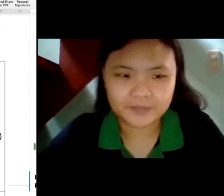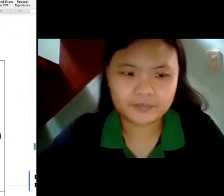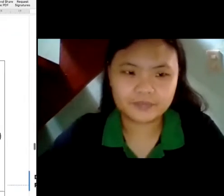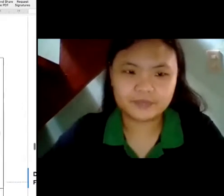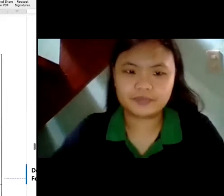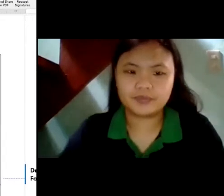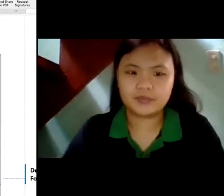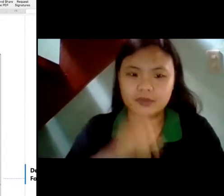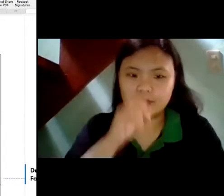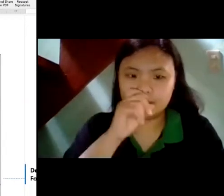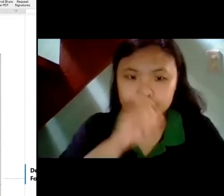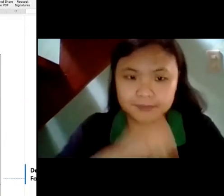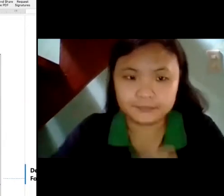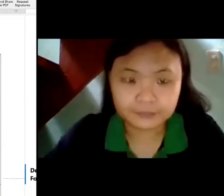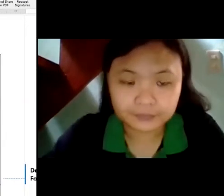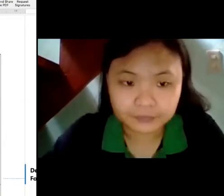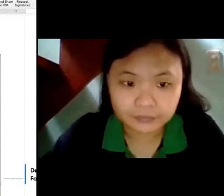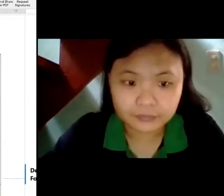Love Kyla.